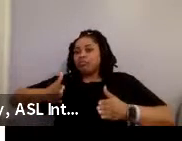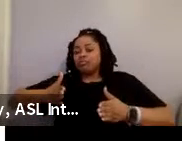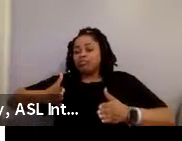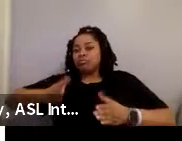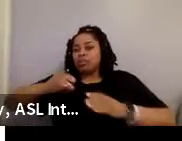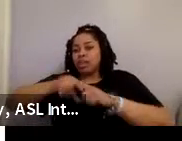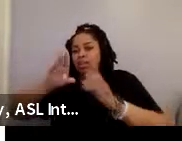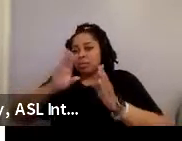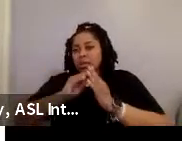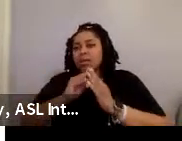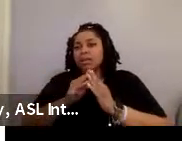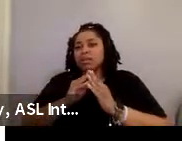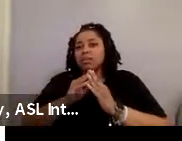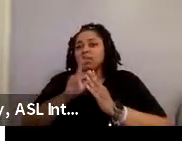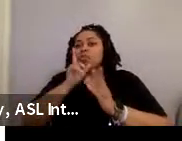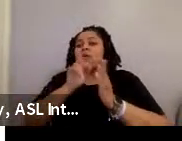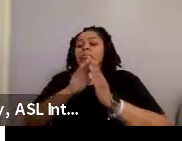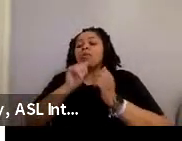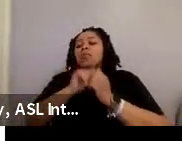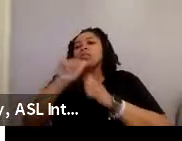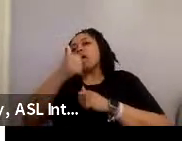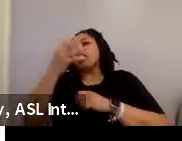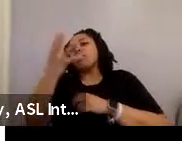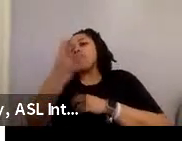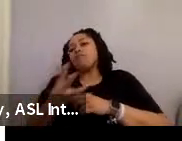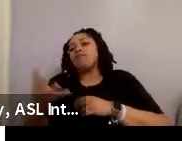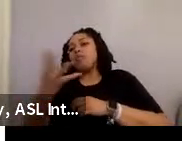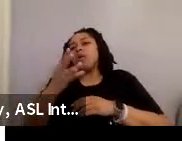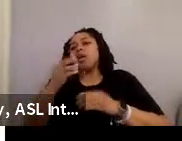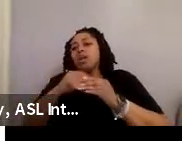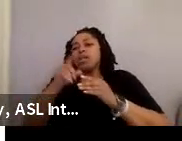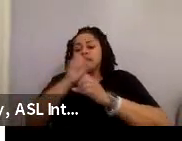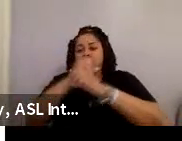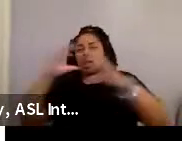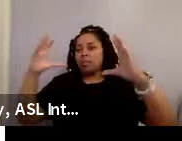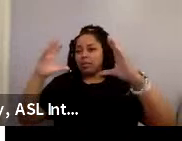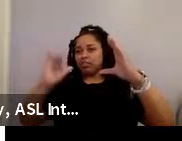in this meeting who's meeting with these other 4 people in the image.